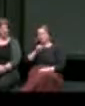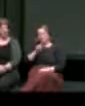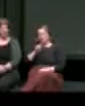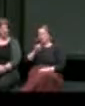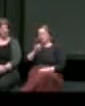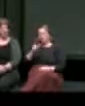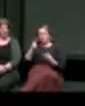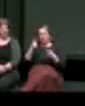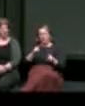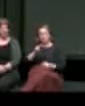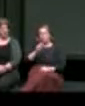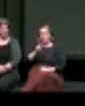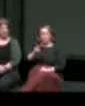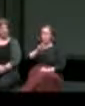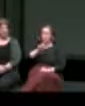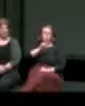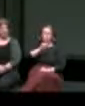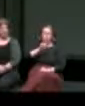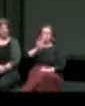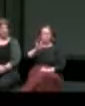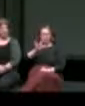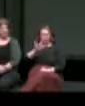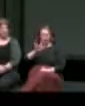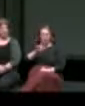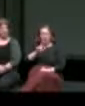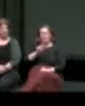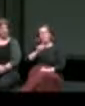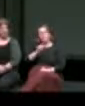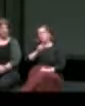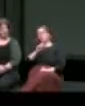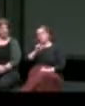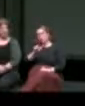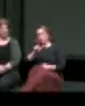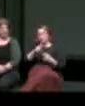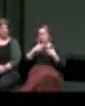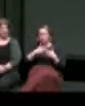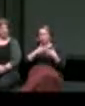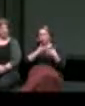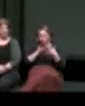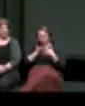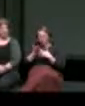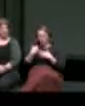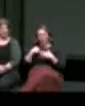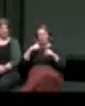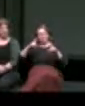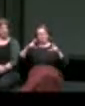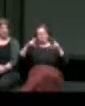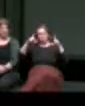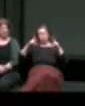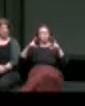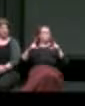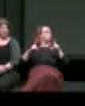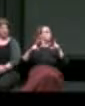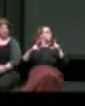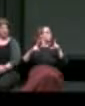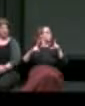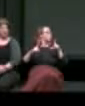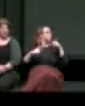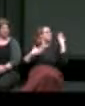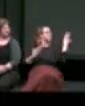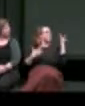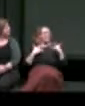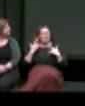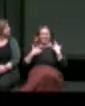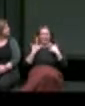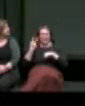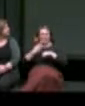of 2025. So once the tunnel boring machine breaks through, we have a photo op, and it's a very